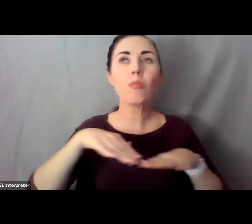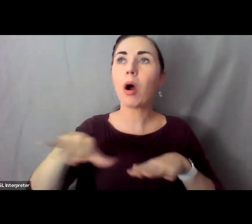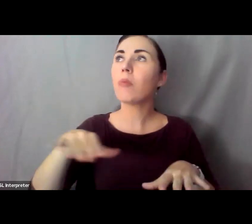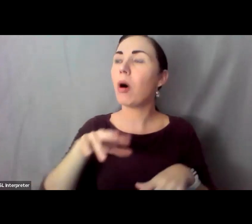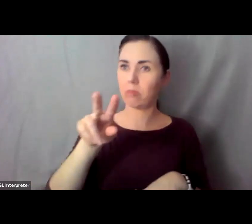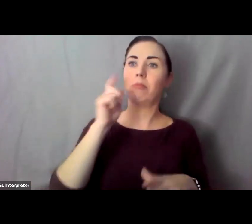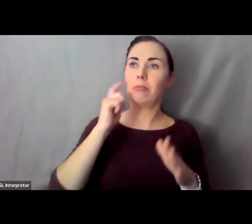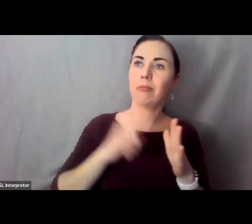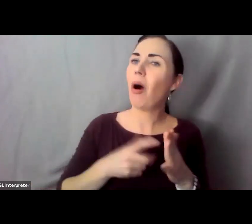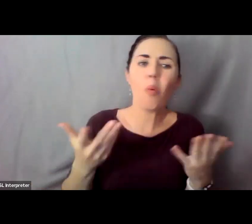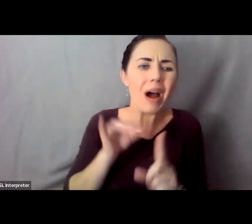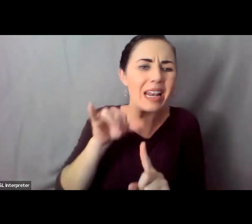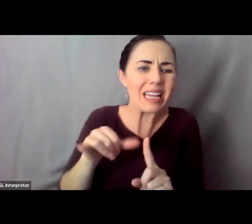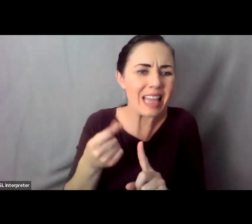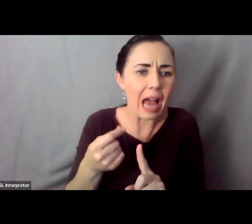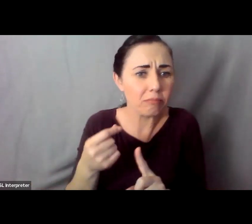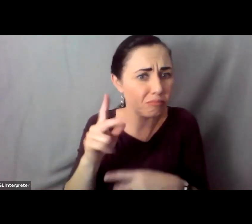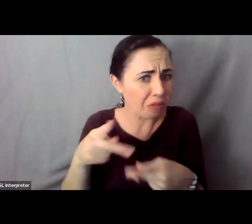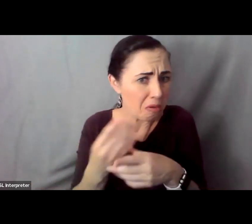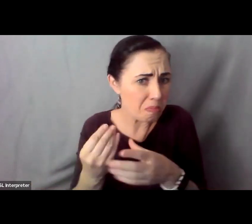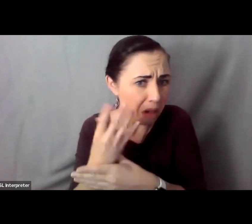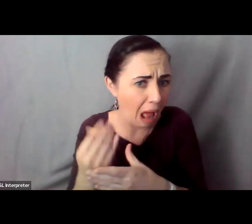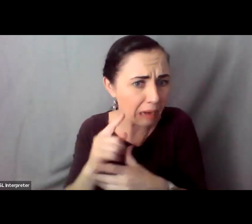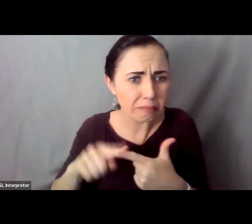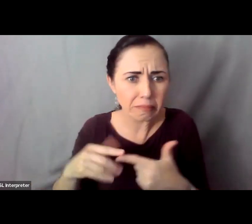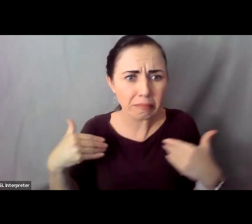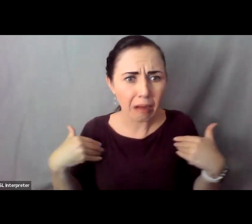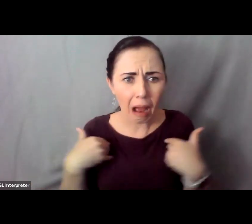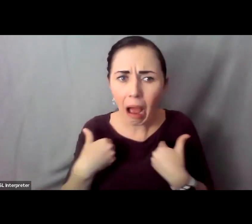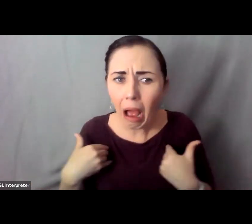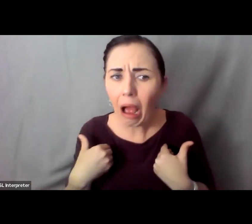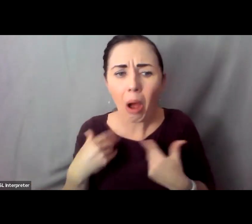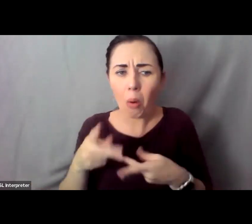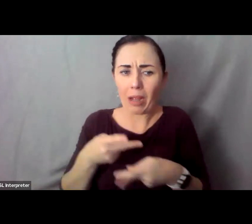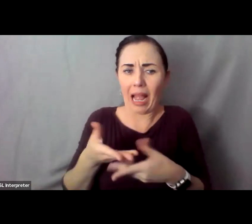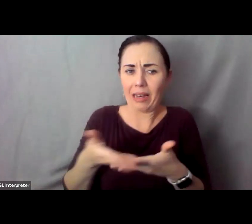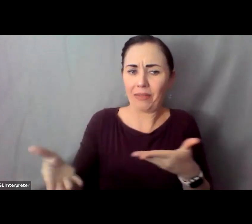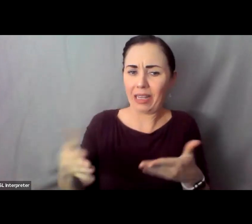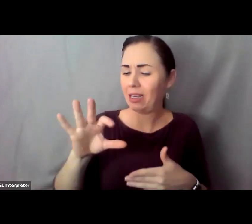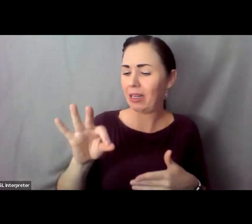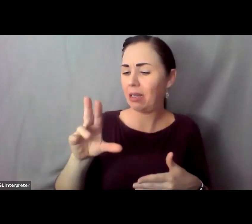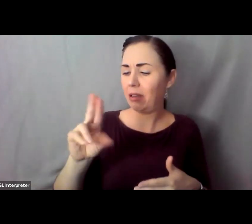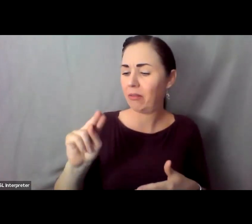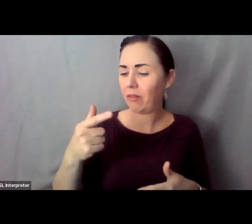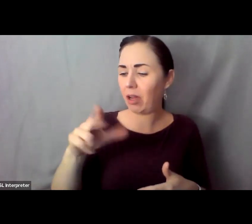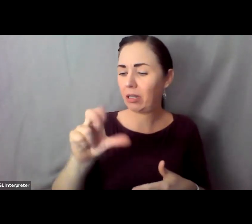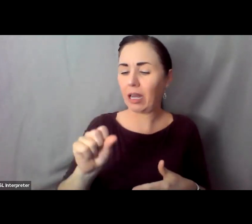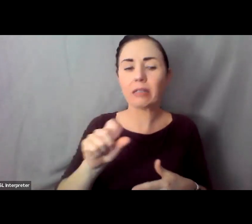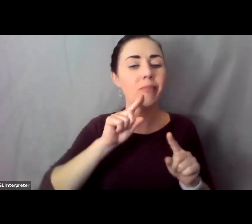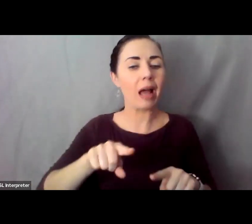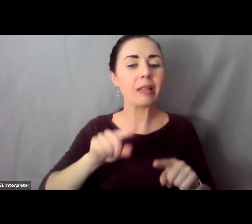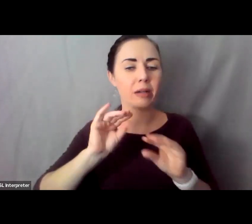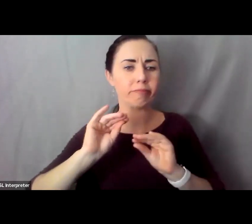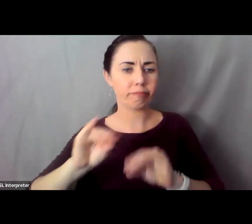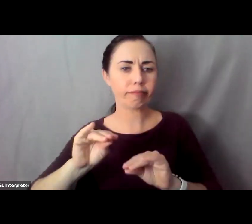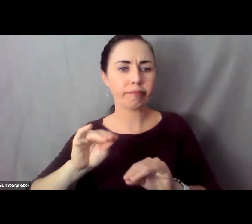seen it? And what is it? Is it a plant? Is it an animal? What type of thing is it? So go ahead and put that in the chat if you